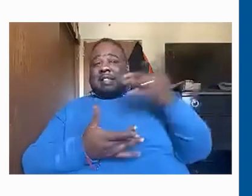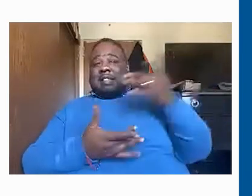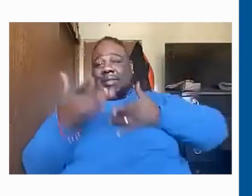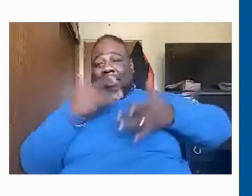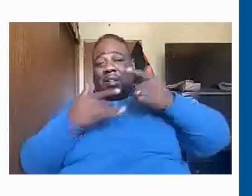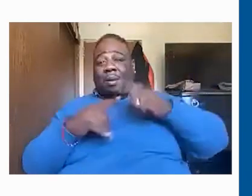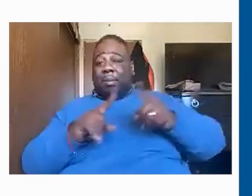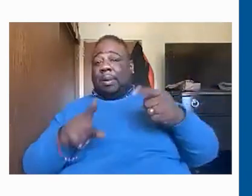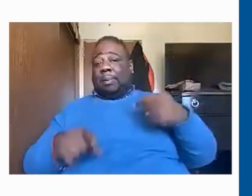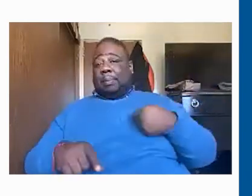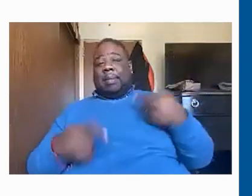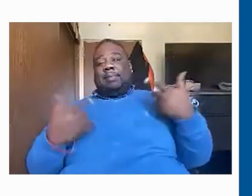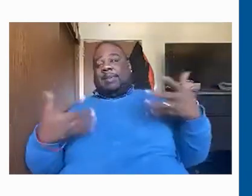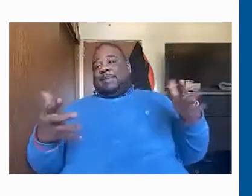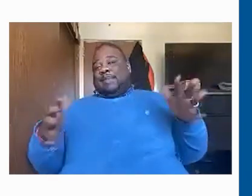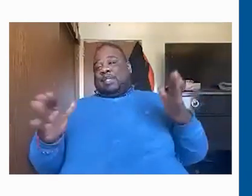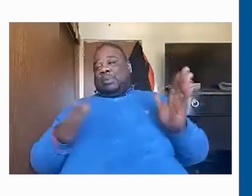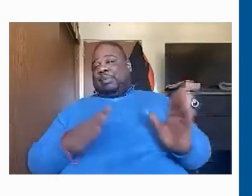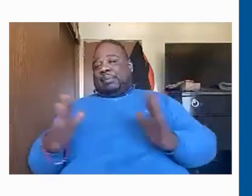prepared for